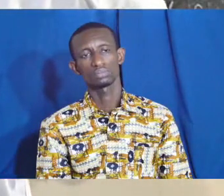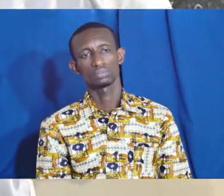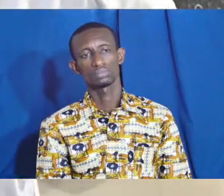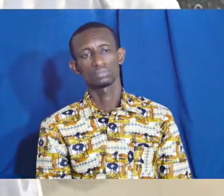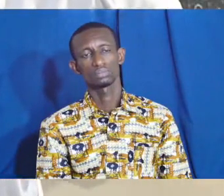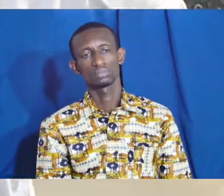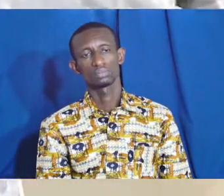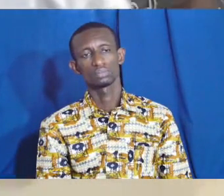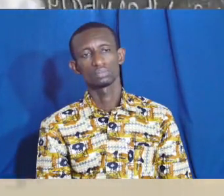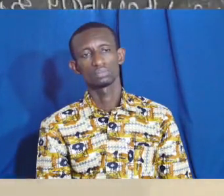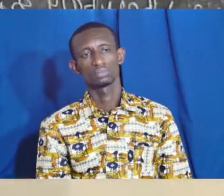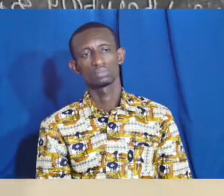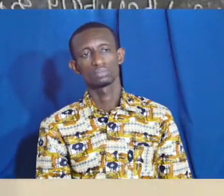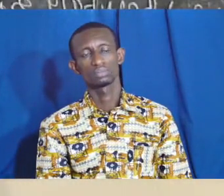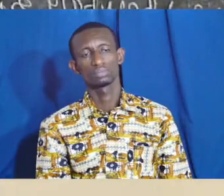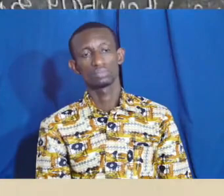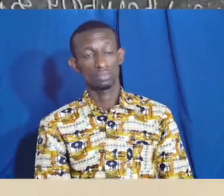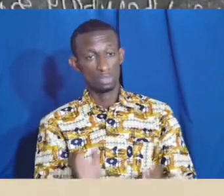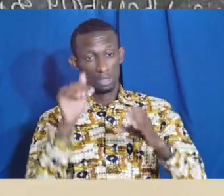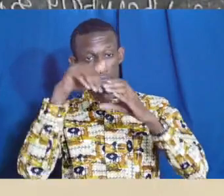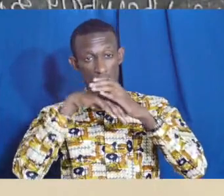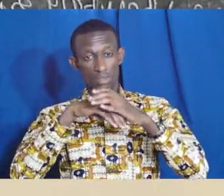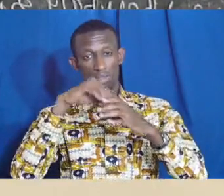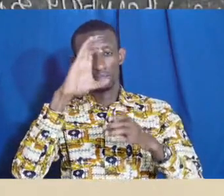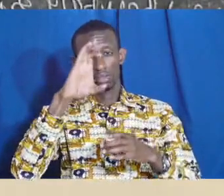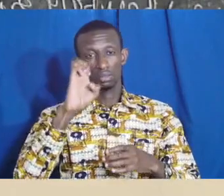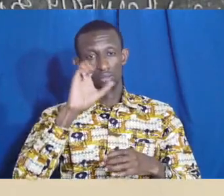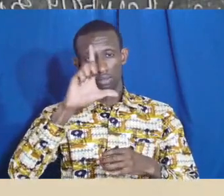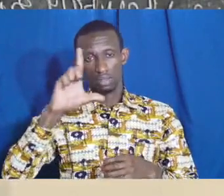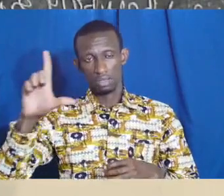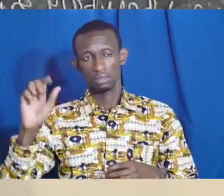inside the cell,